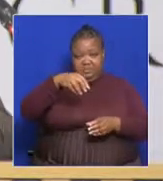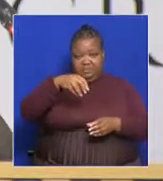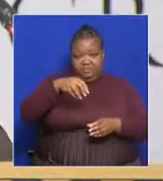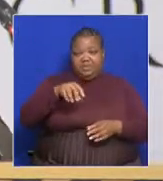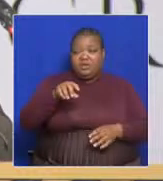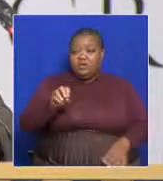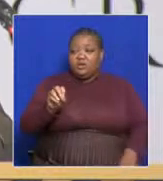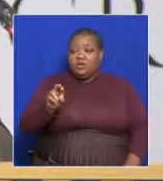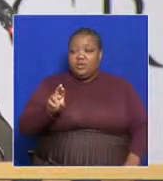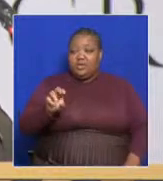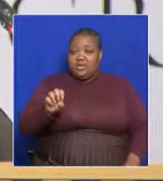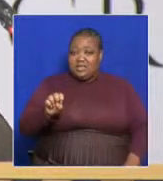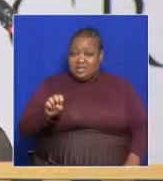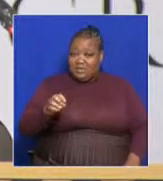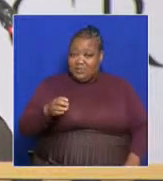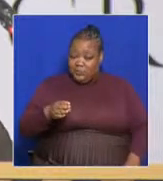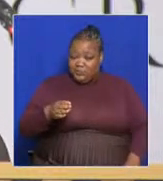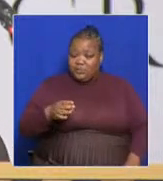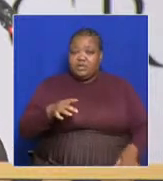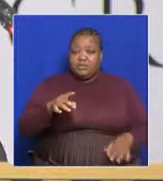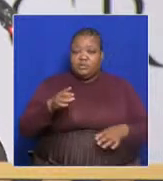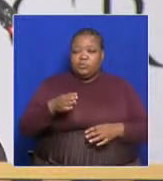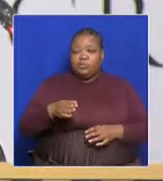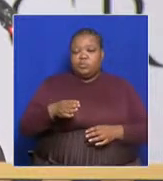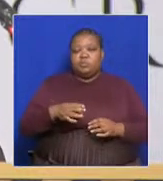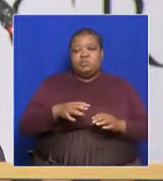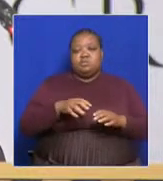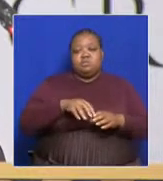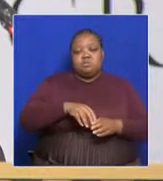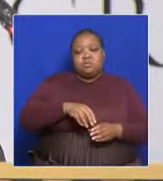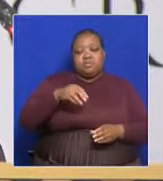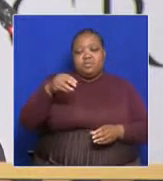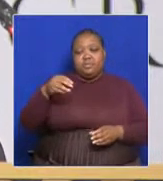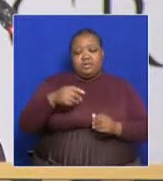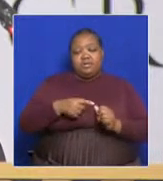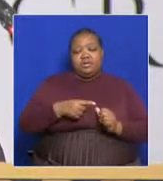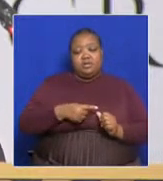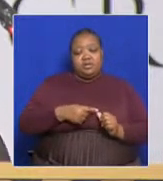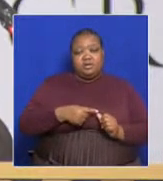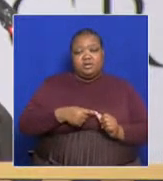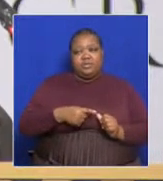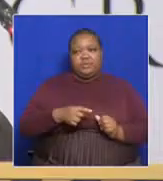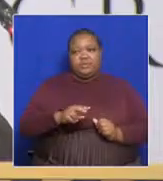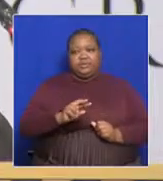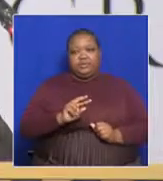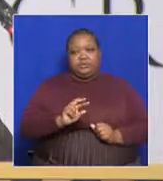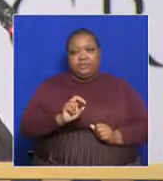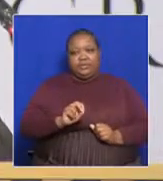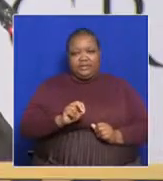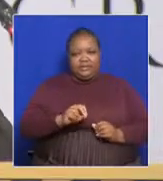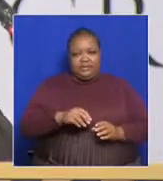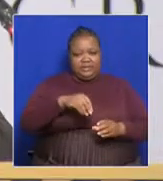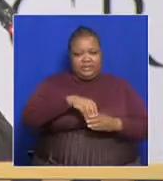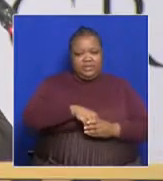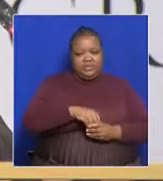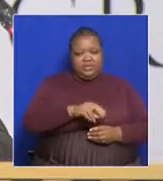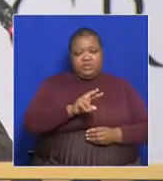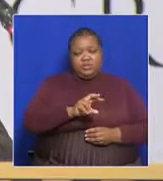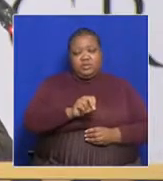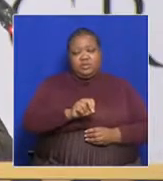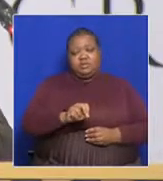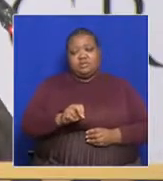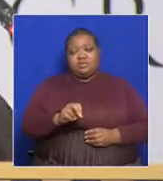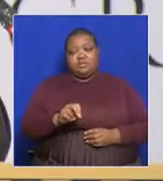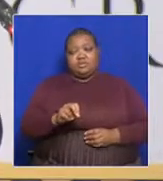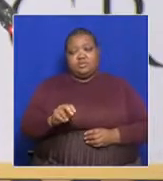and counted 20, majority was 20. There was one bag, the 27th bag, that had